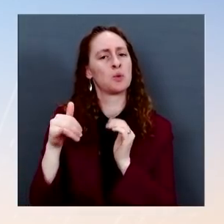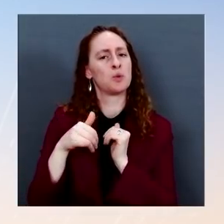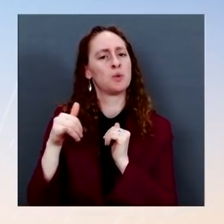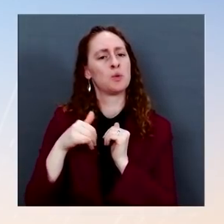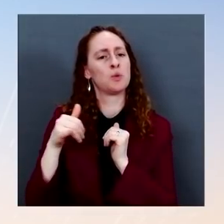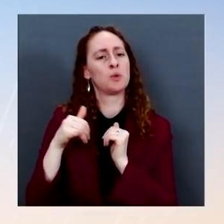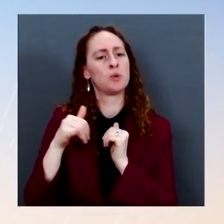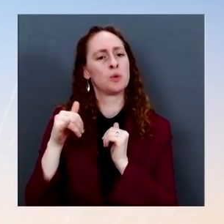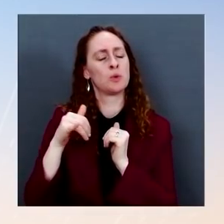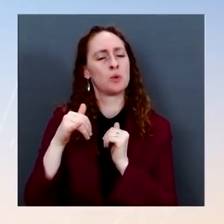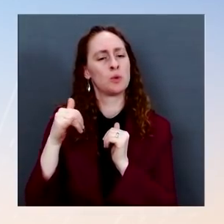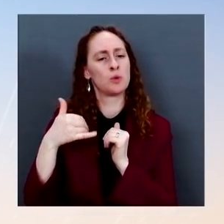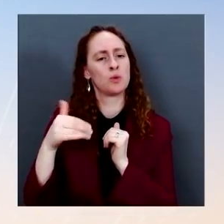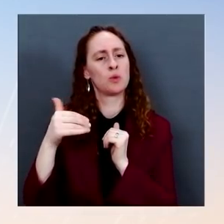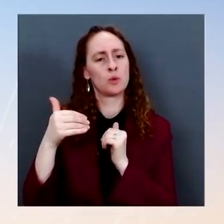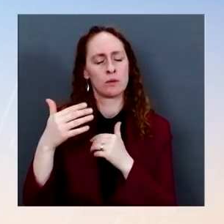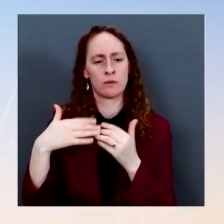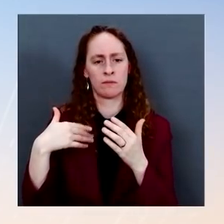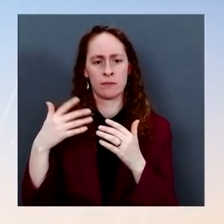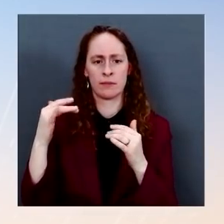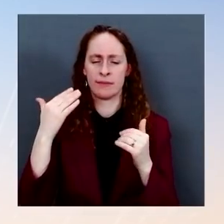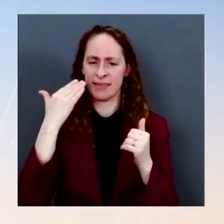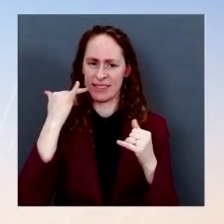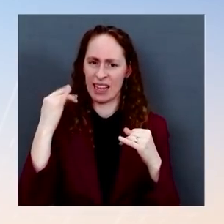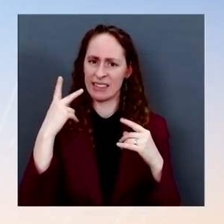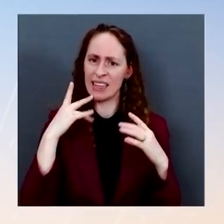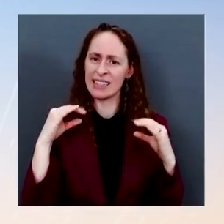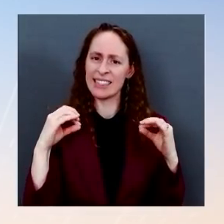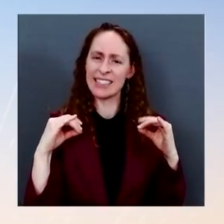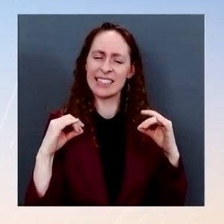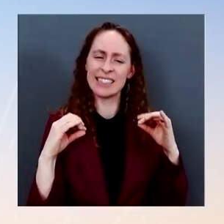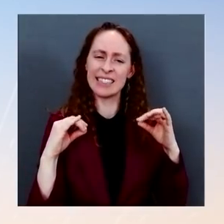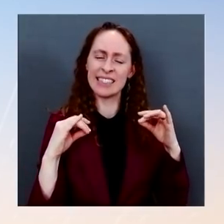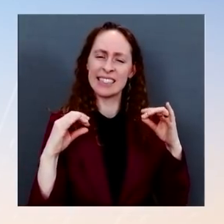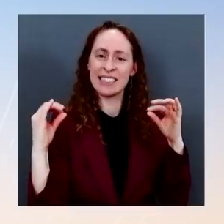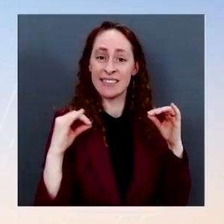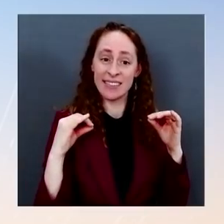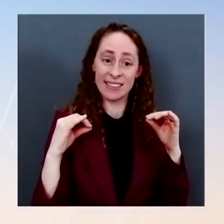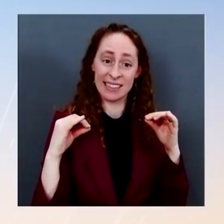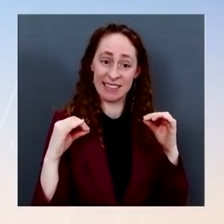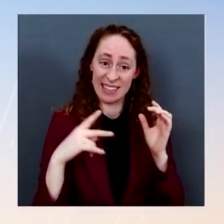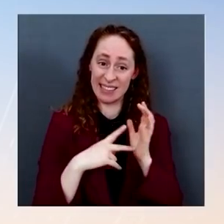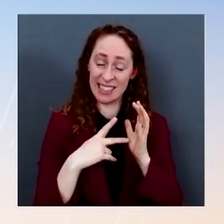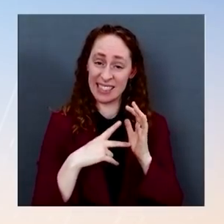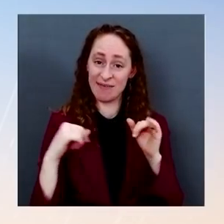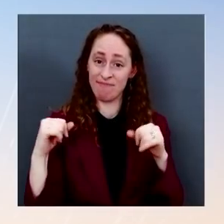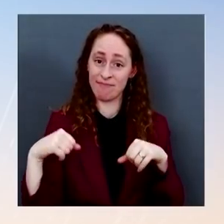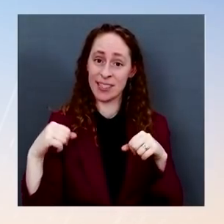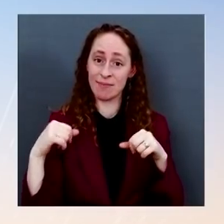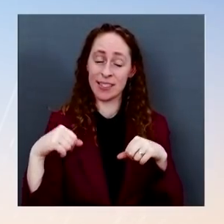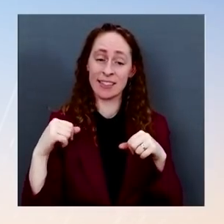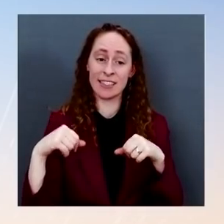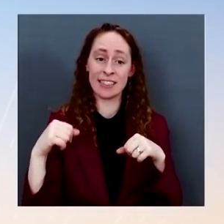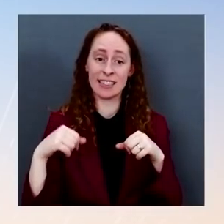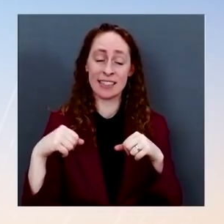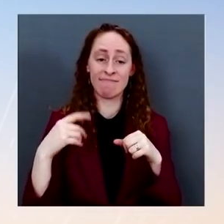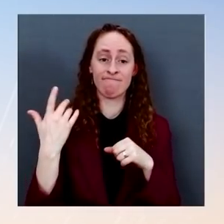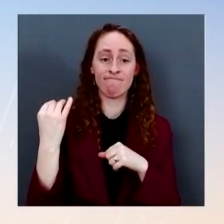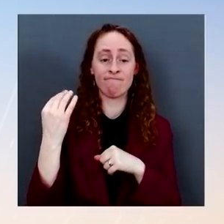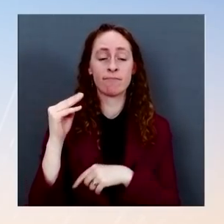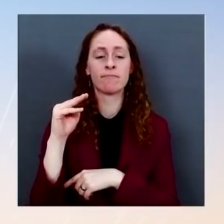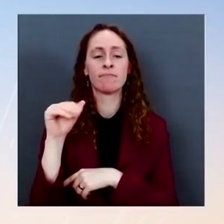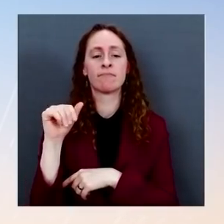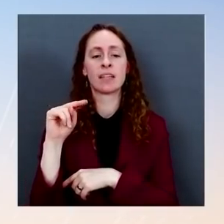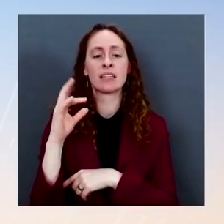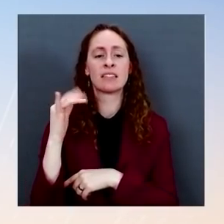push Senator Manchin out of the Democratic Party. Well, Senator Manchin has spoken to that, and the president